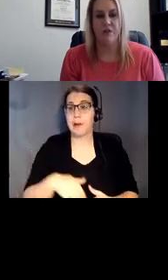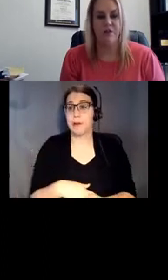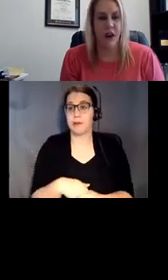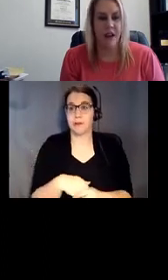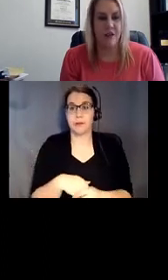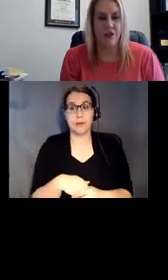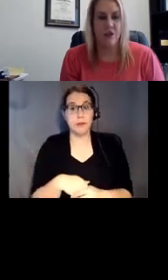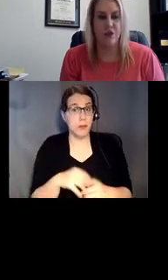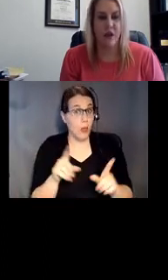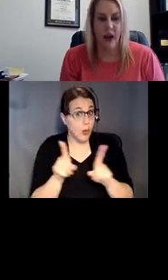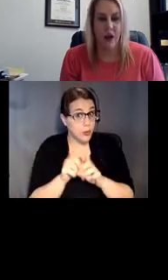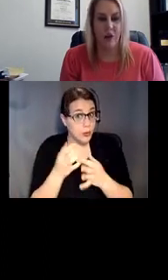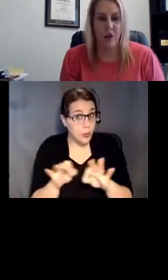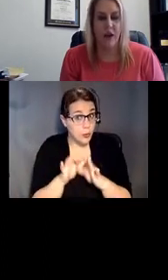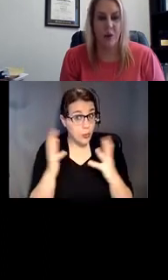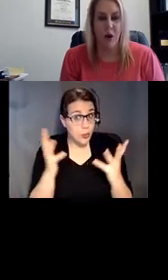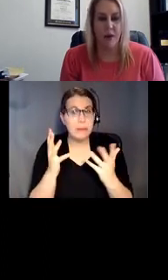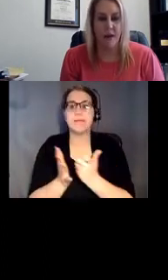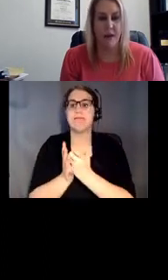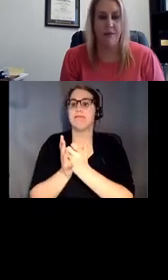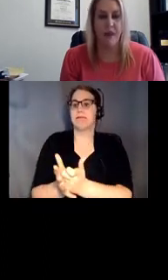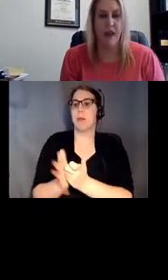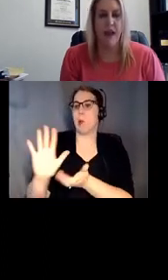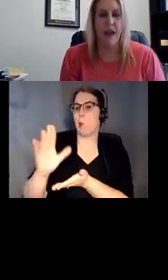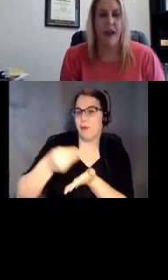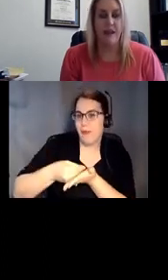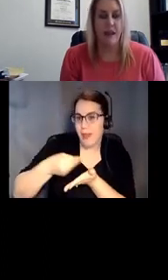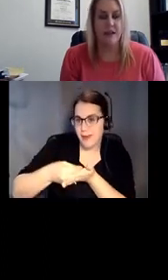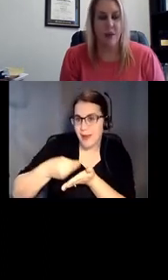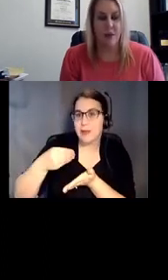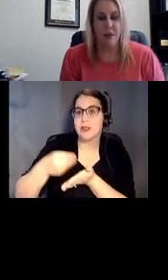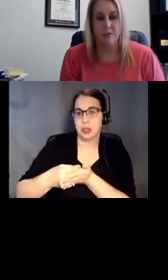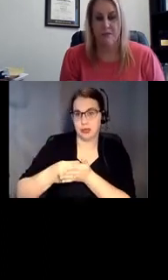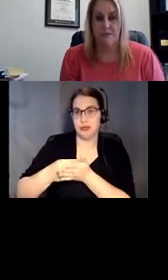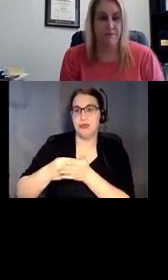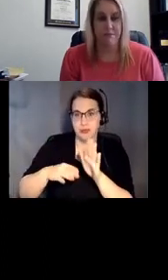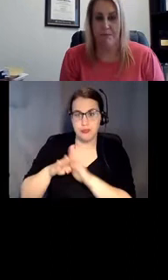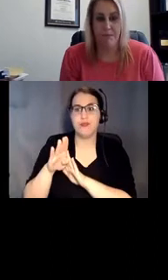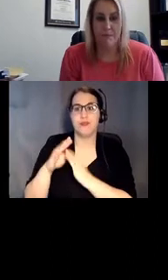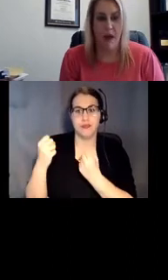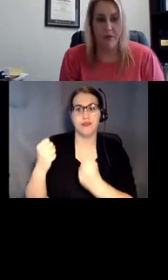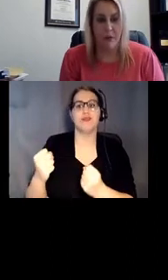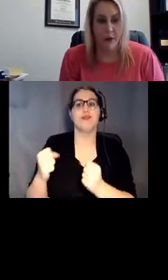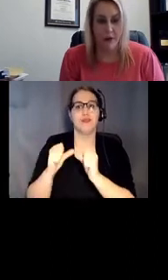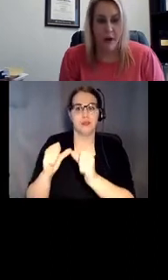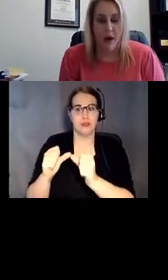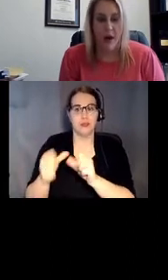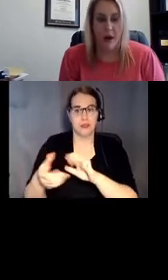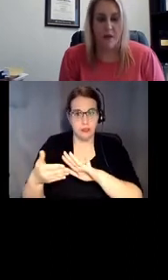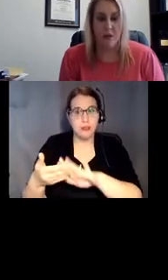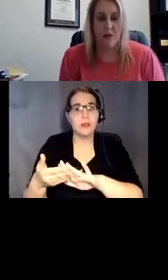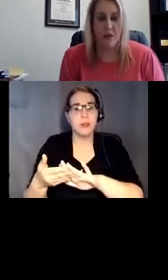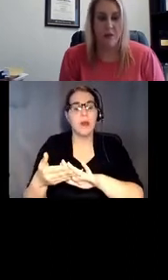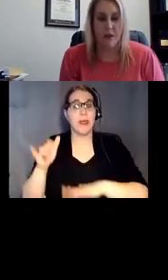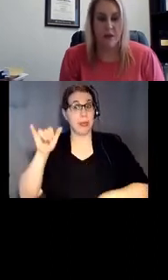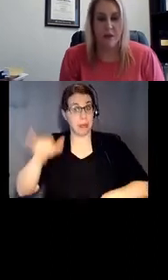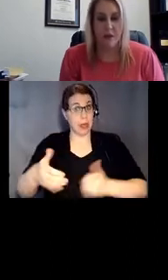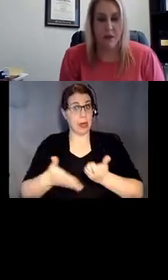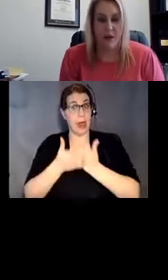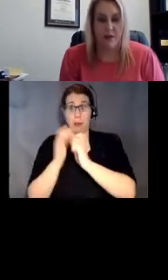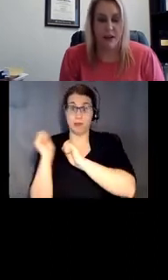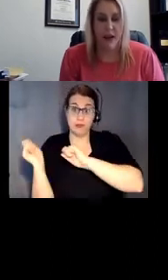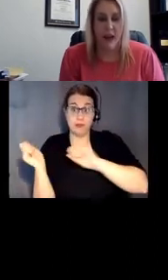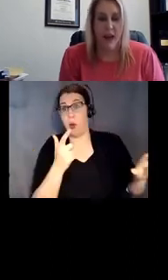their financial health and well-being, and that's helping everyone. So people of